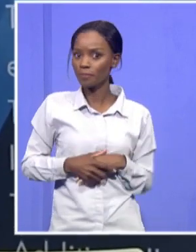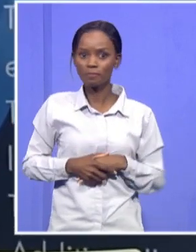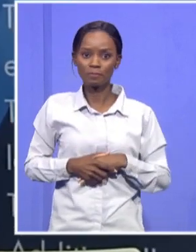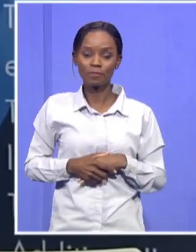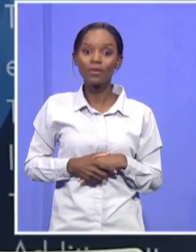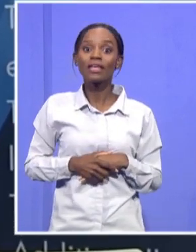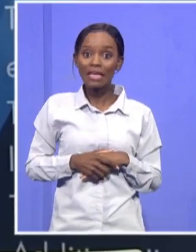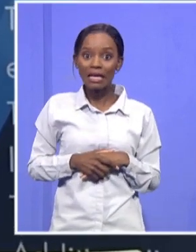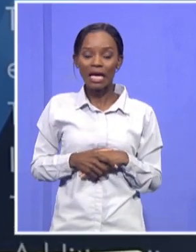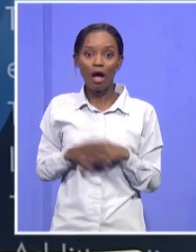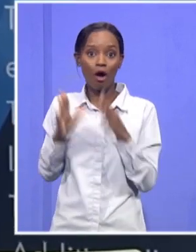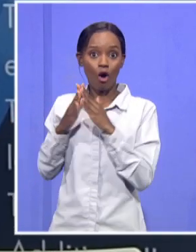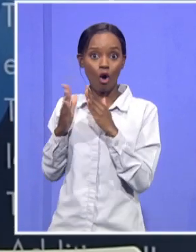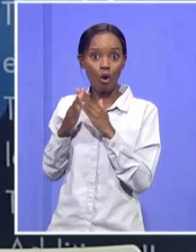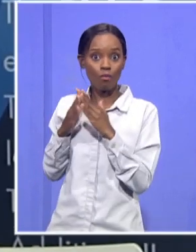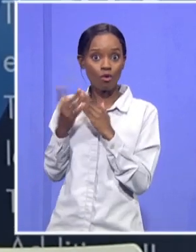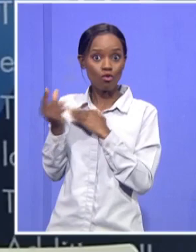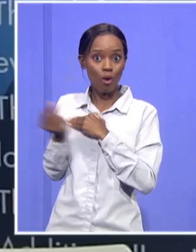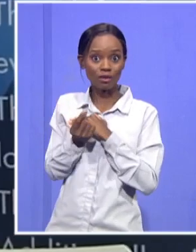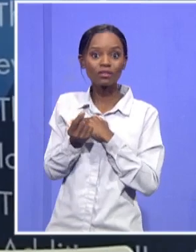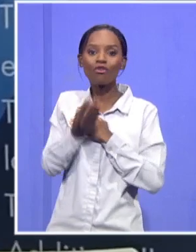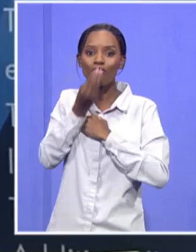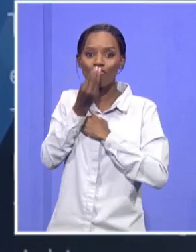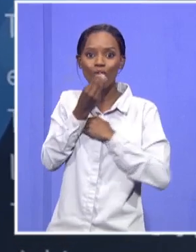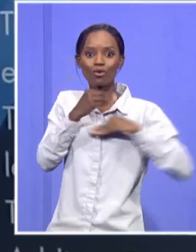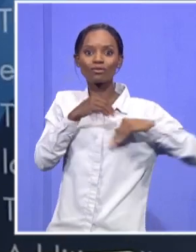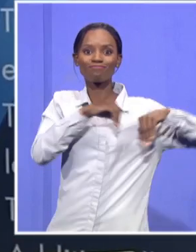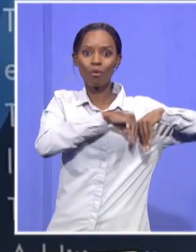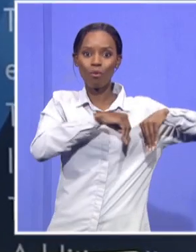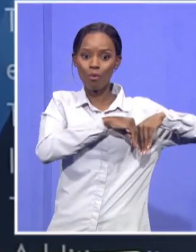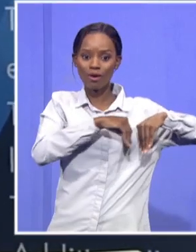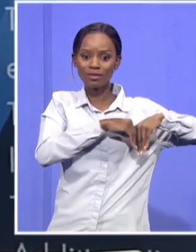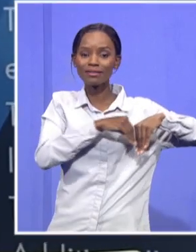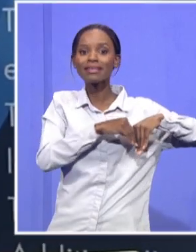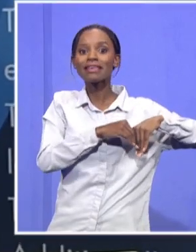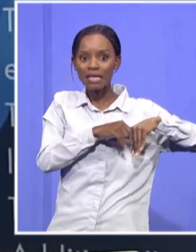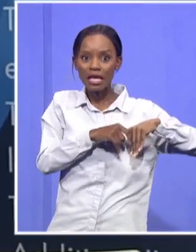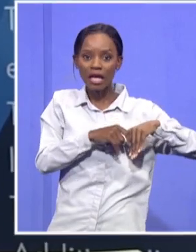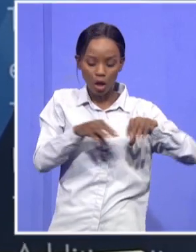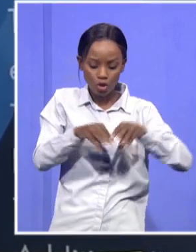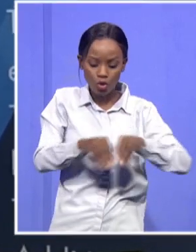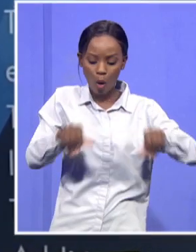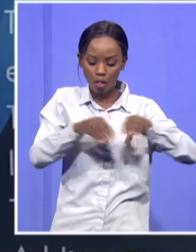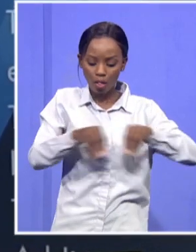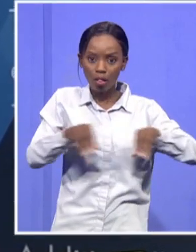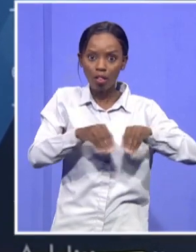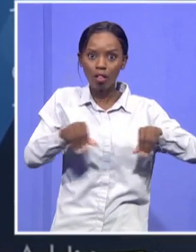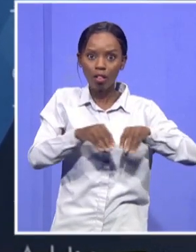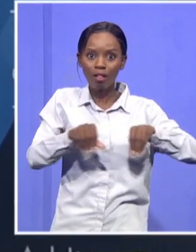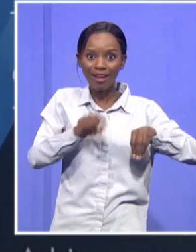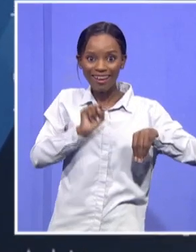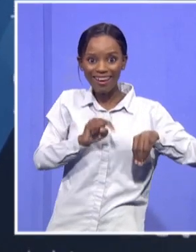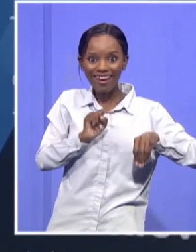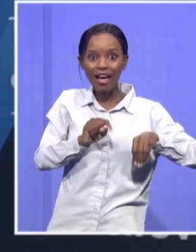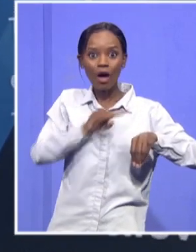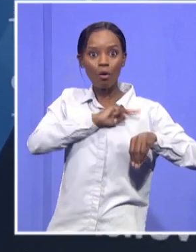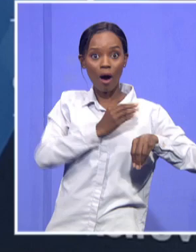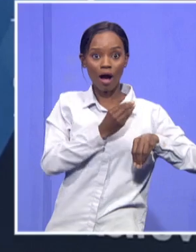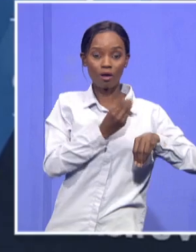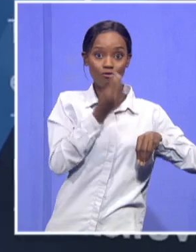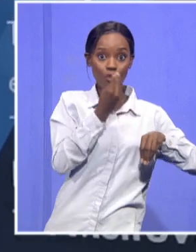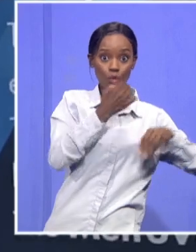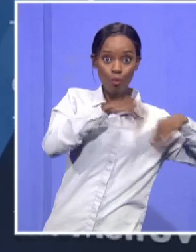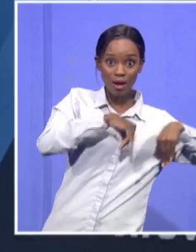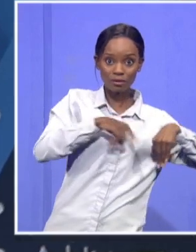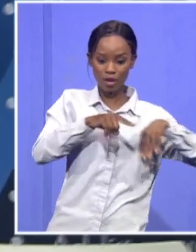is then take the food waste and then put it back into the soil because it correlates, it understands each other. So what